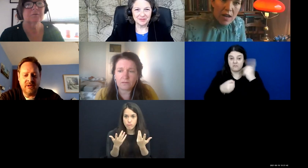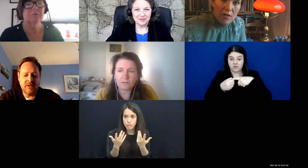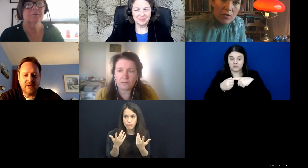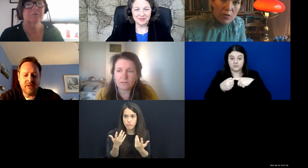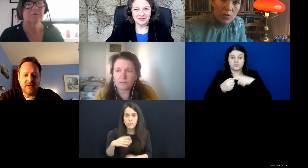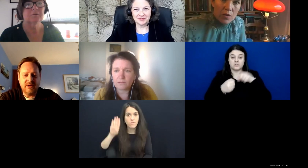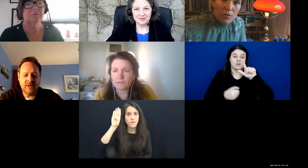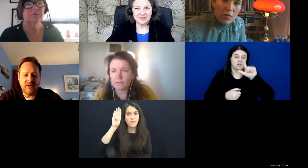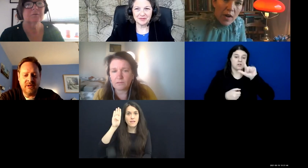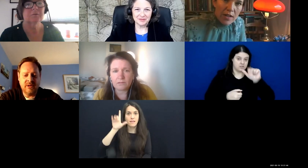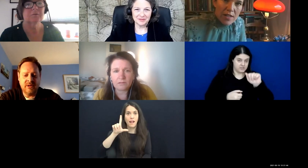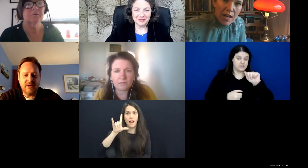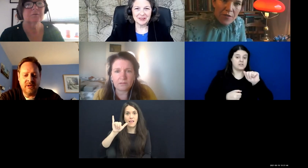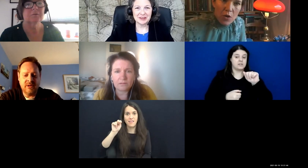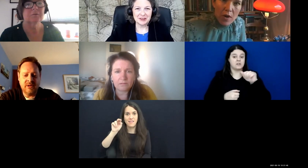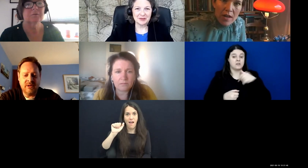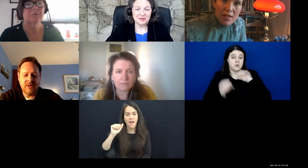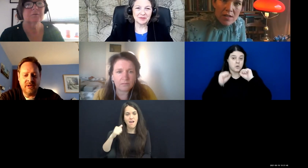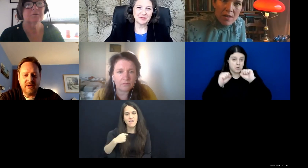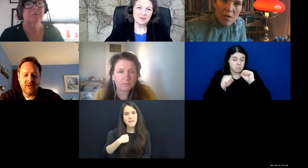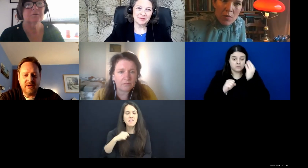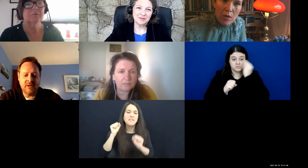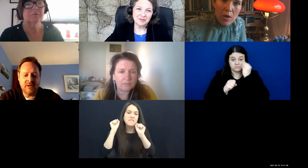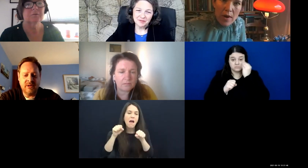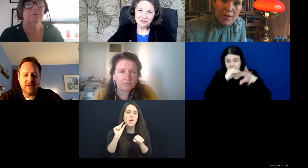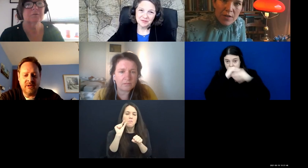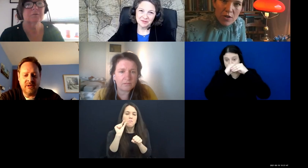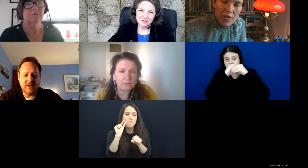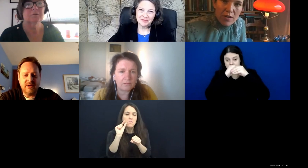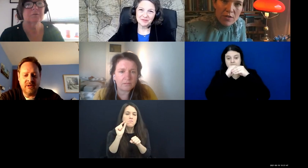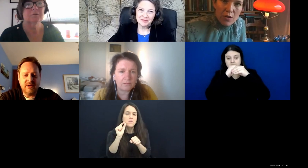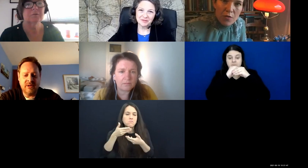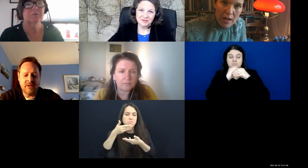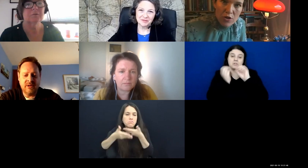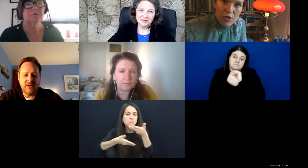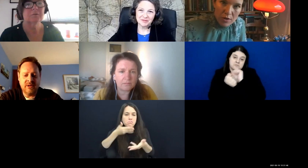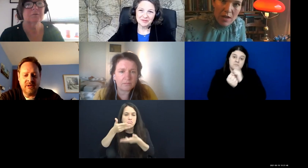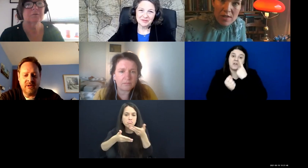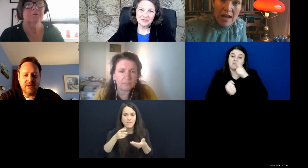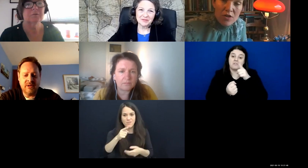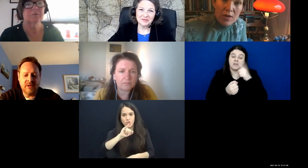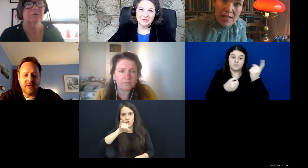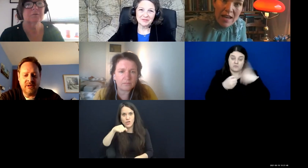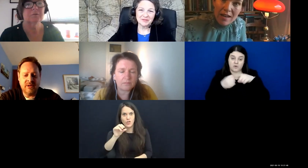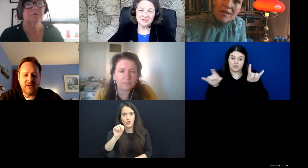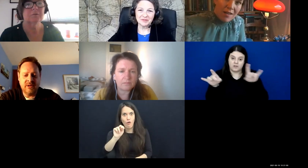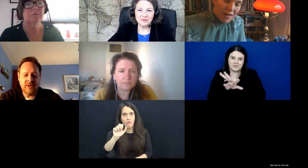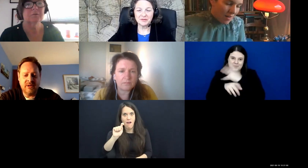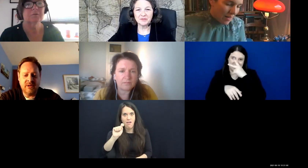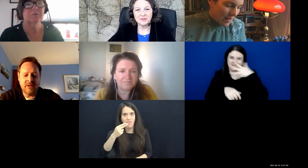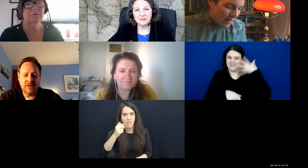could try to say a few words while we wait for Jonathan to finish what he was actually